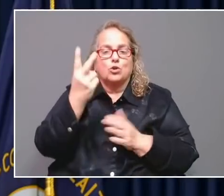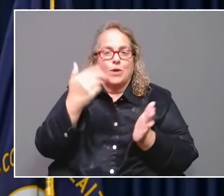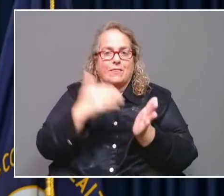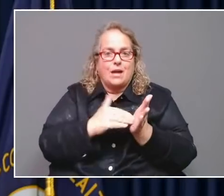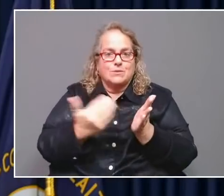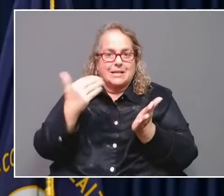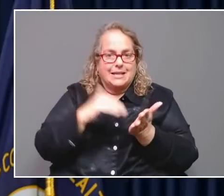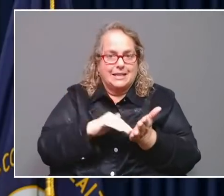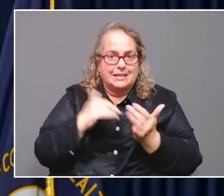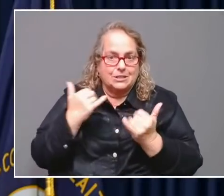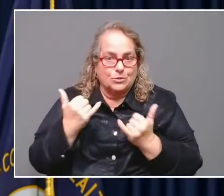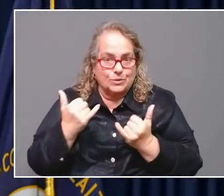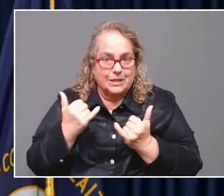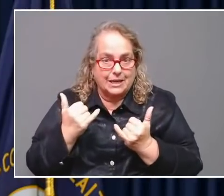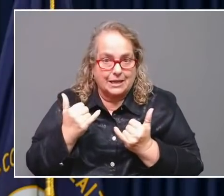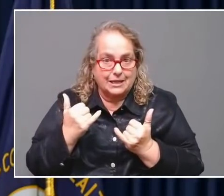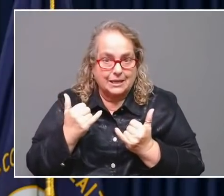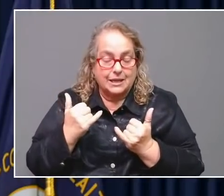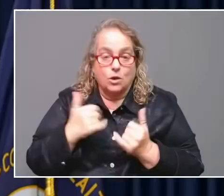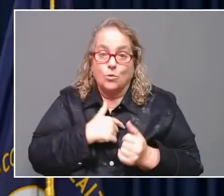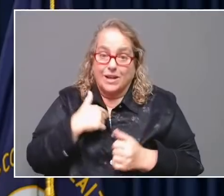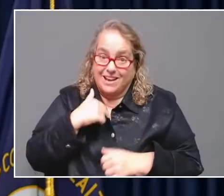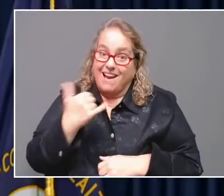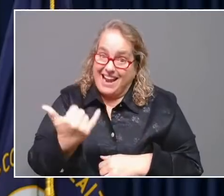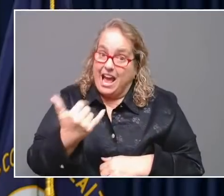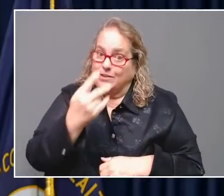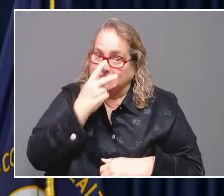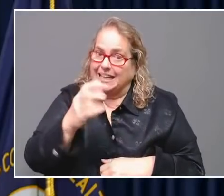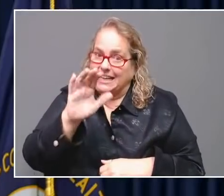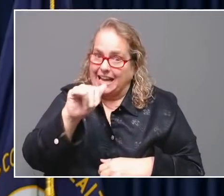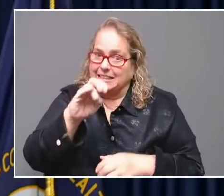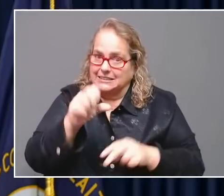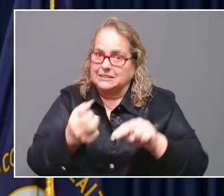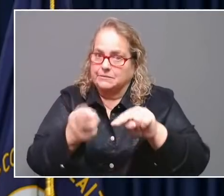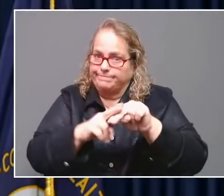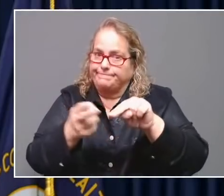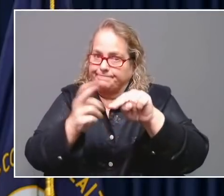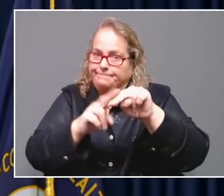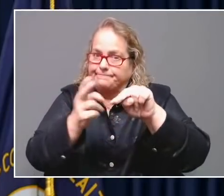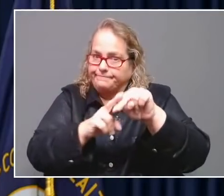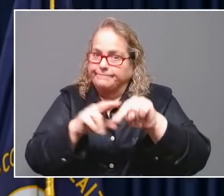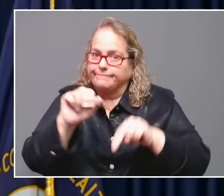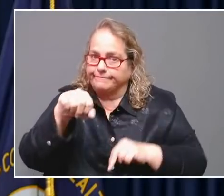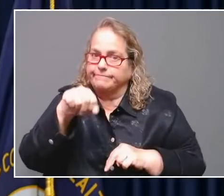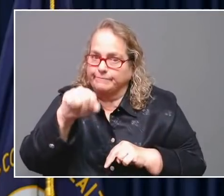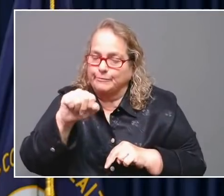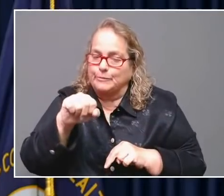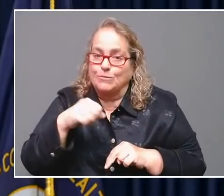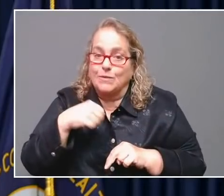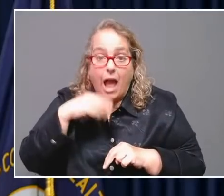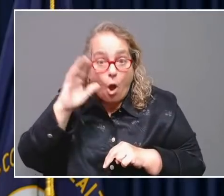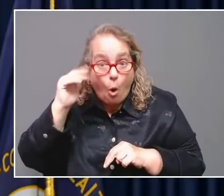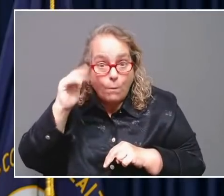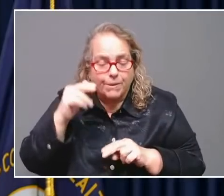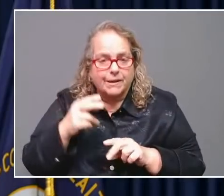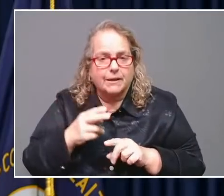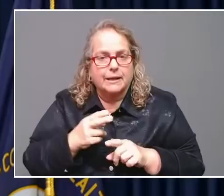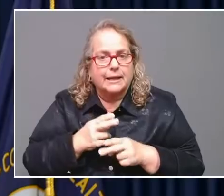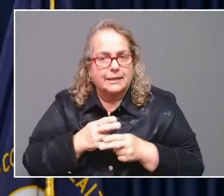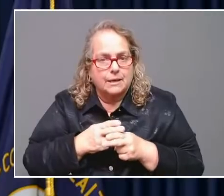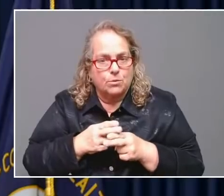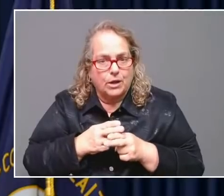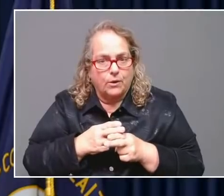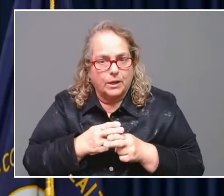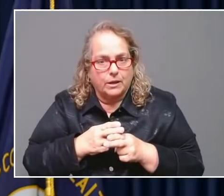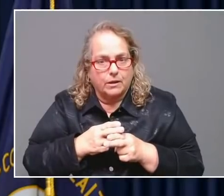today. We are seeing cases escalate. Now, I hope that it is temporary, or perhaps we will